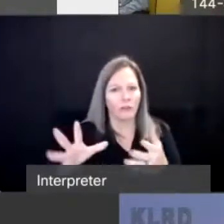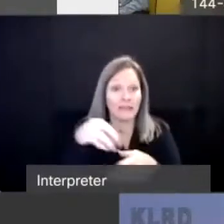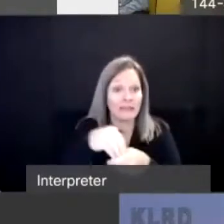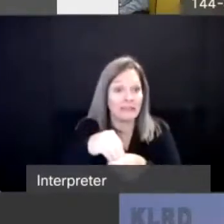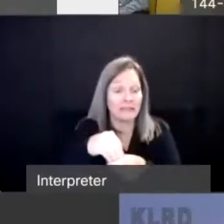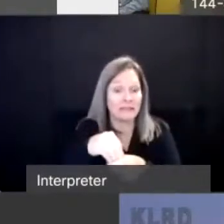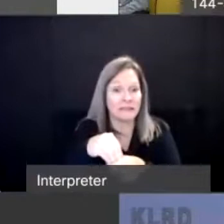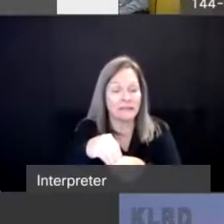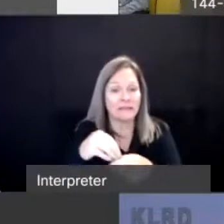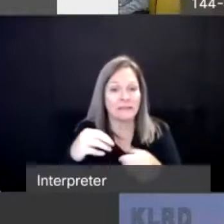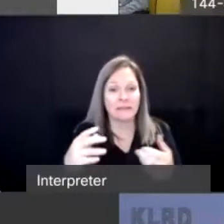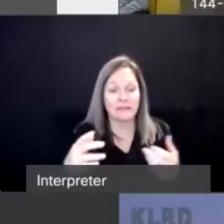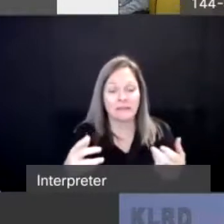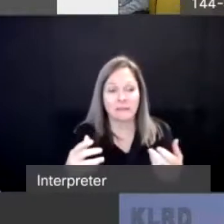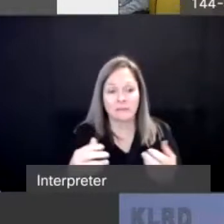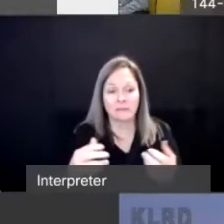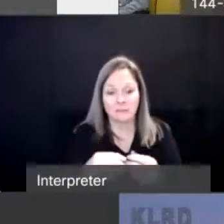in,